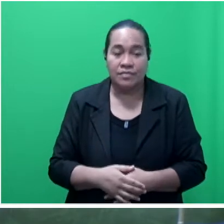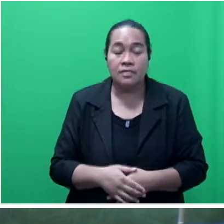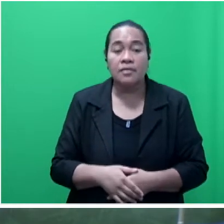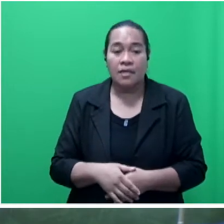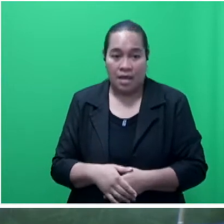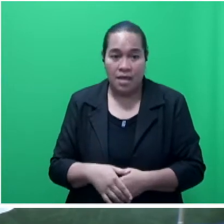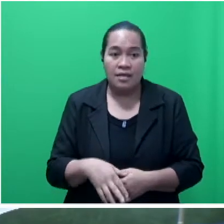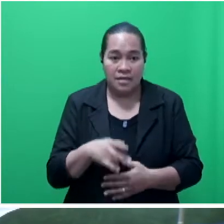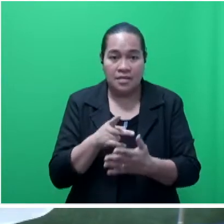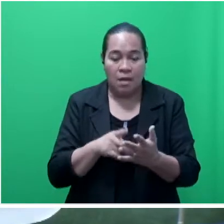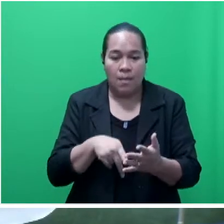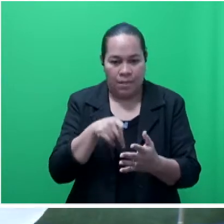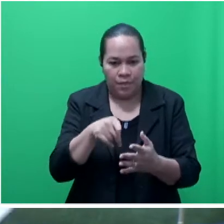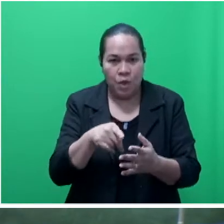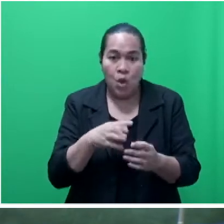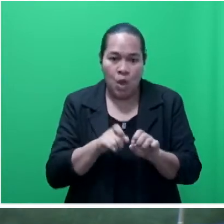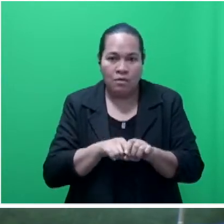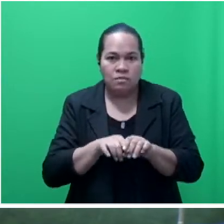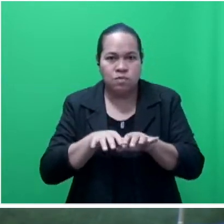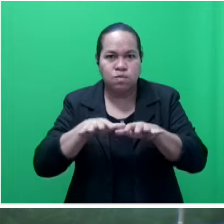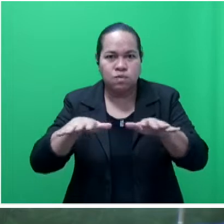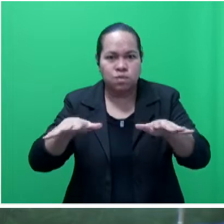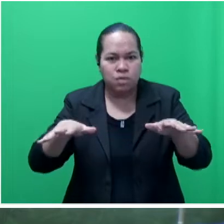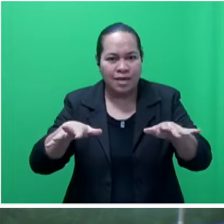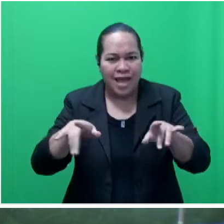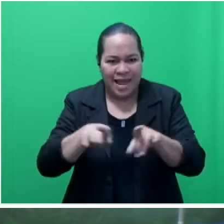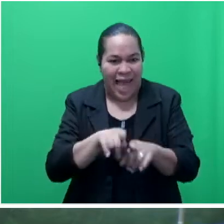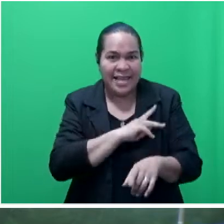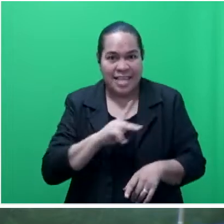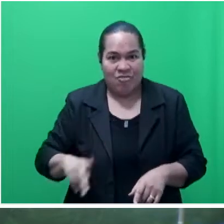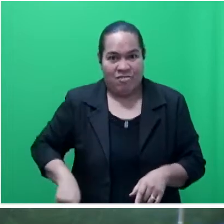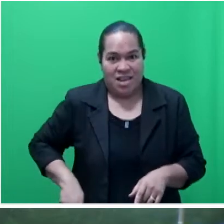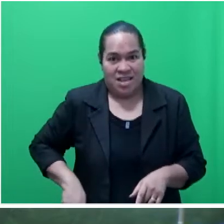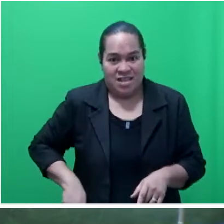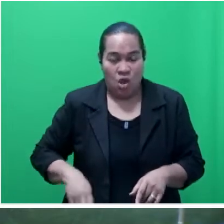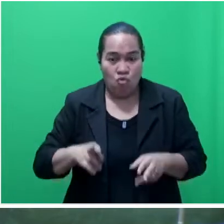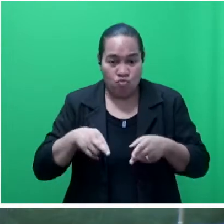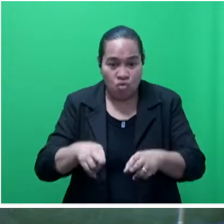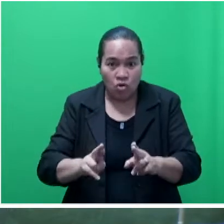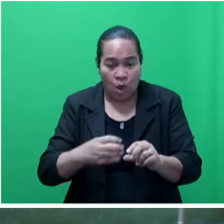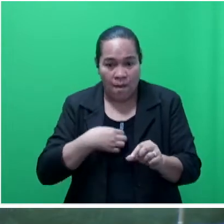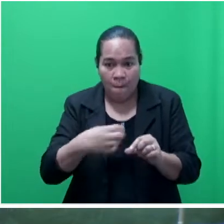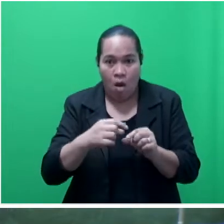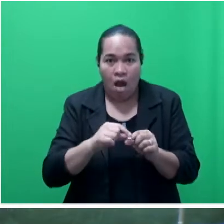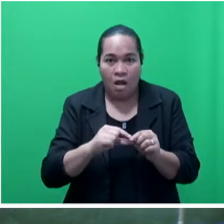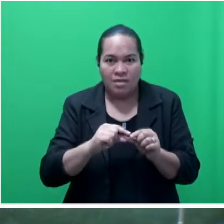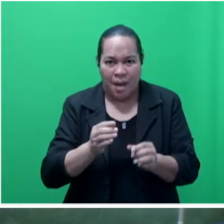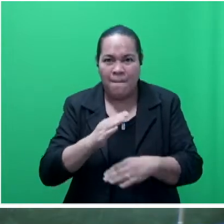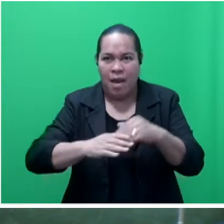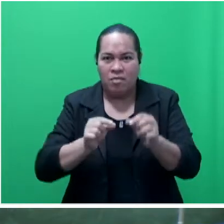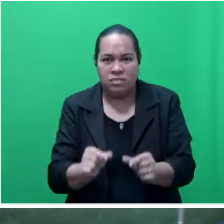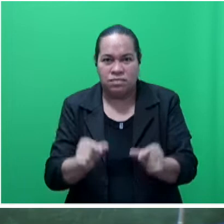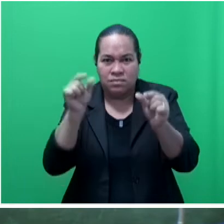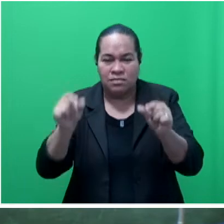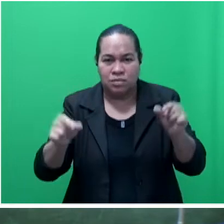that, we've extended the grid, as we have seen, for example, along the King's Road, we extend the grid itself. That's electrification. There's also what we